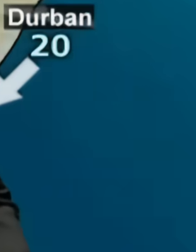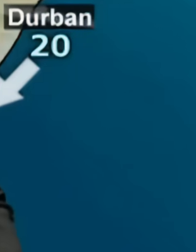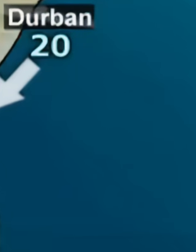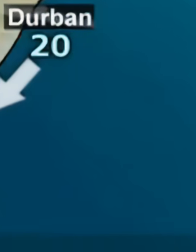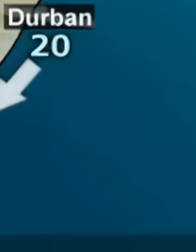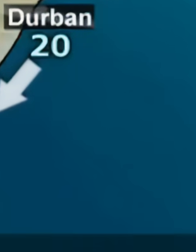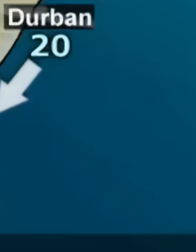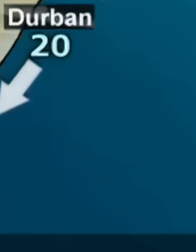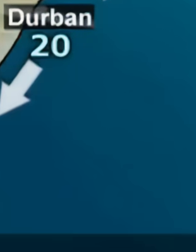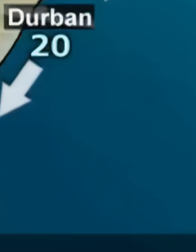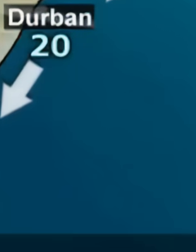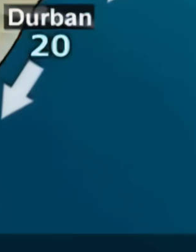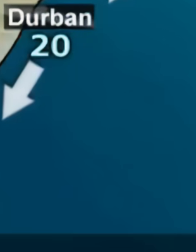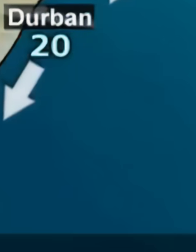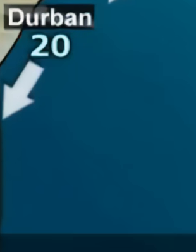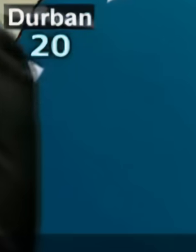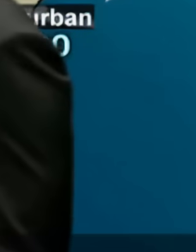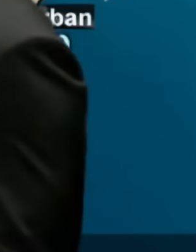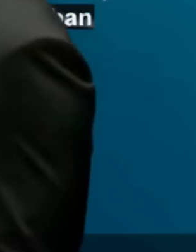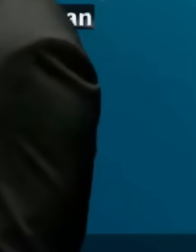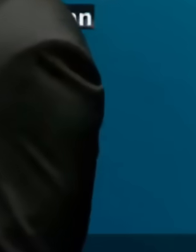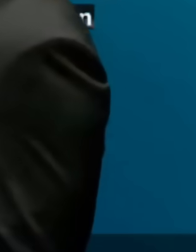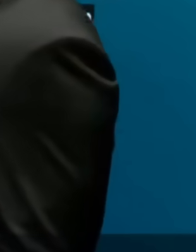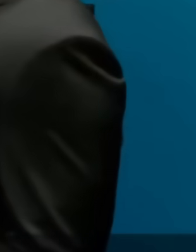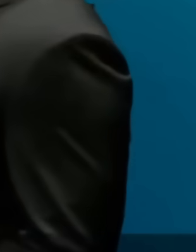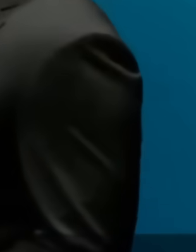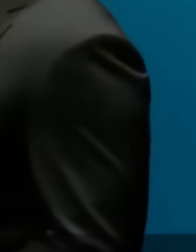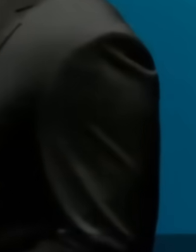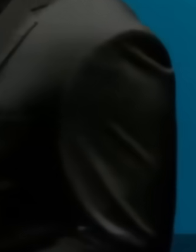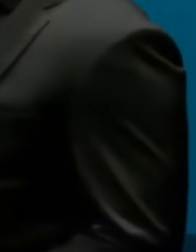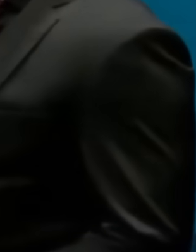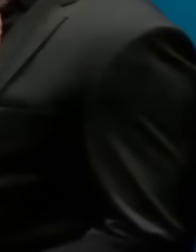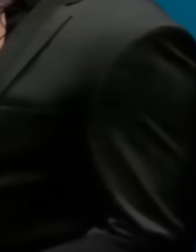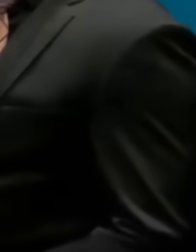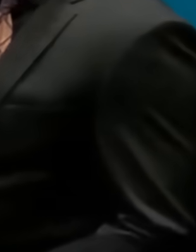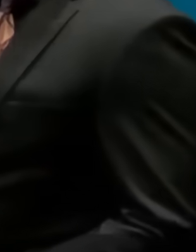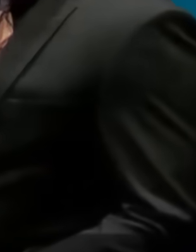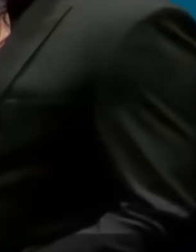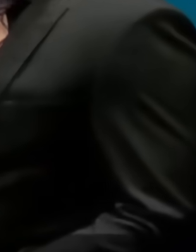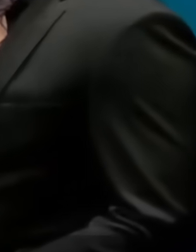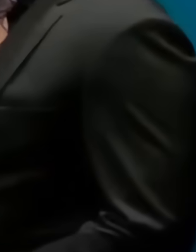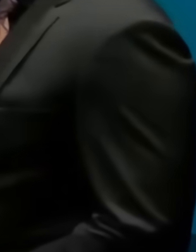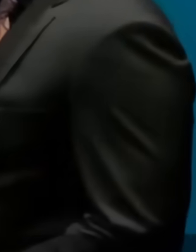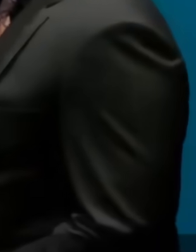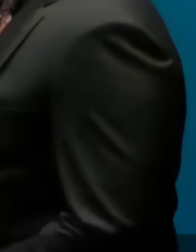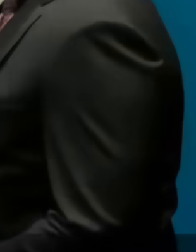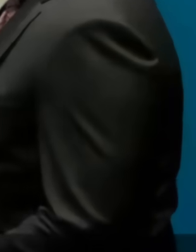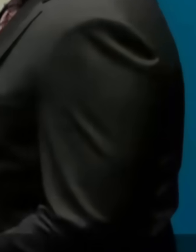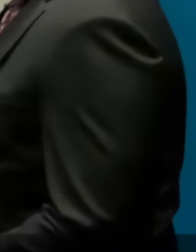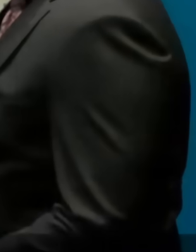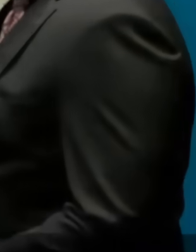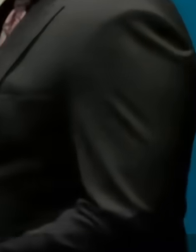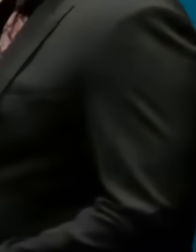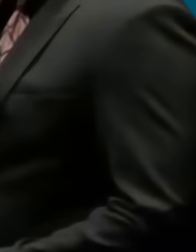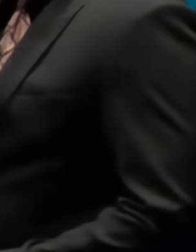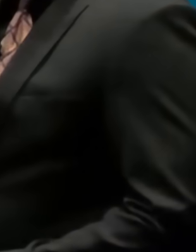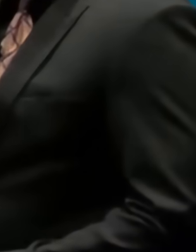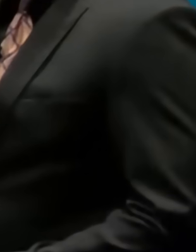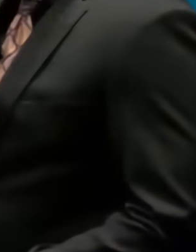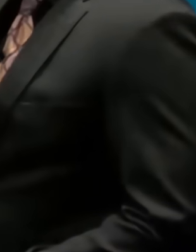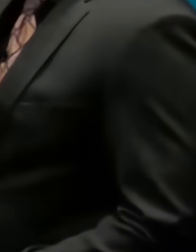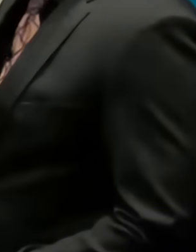Mwana monna ke a leboha babu madume ho tsa bolipi se magajeno ha re shebile hona ka leboa le ho le sente ke salwa hona ka North West le tule tse kgethileng